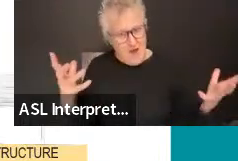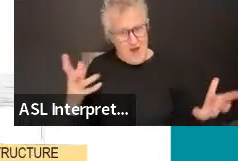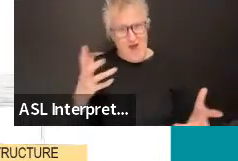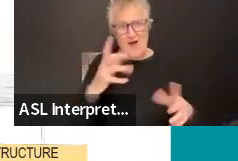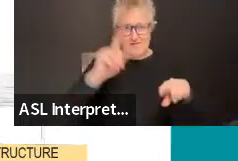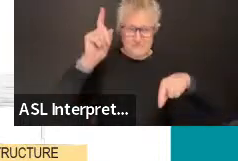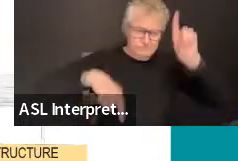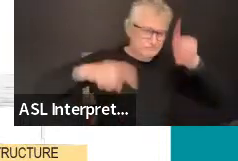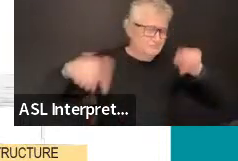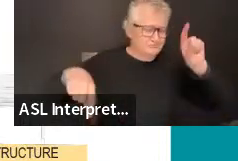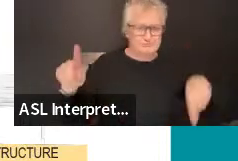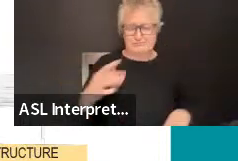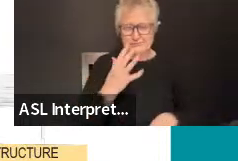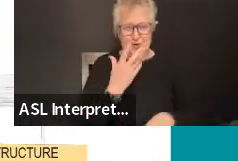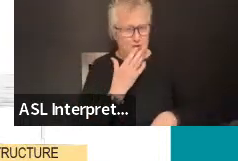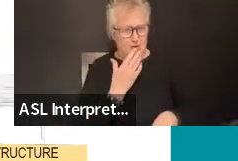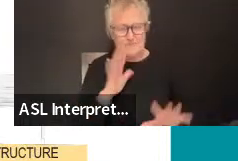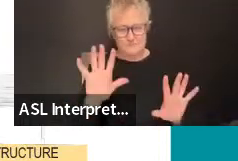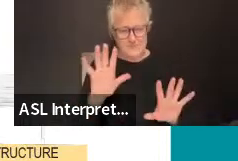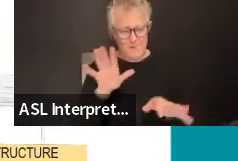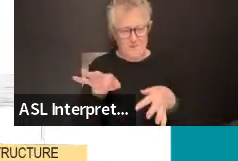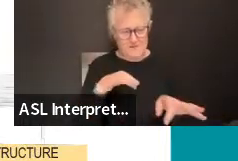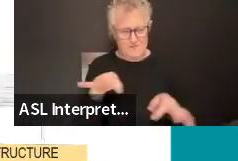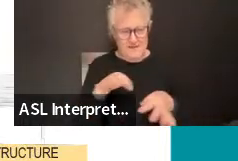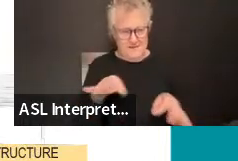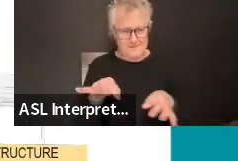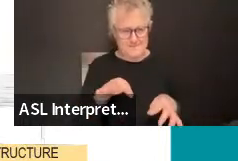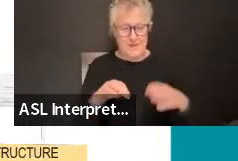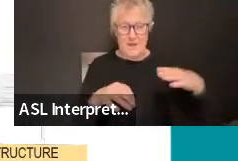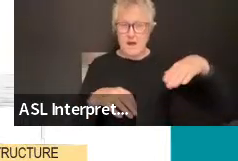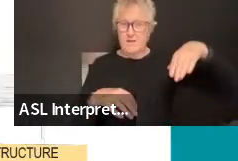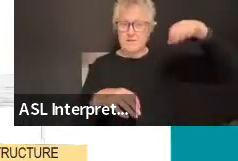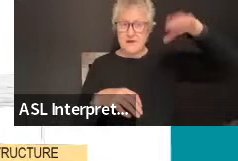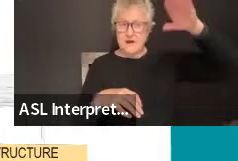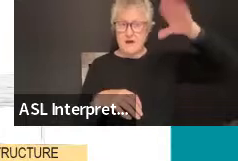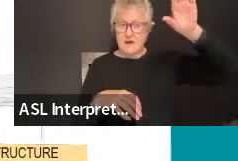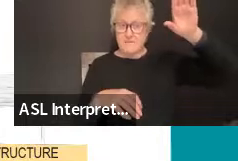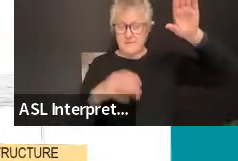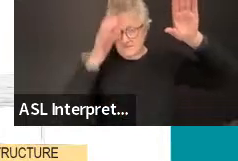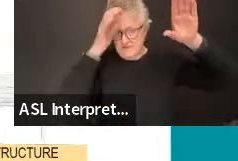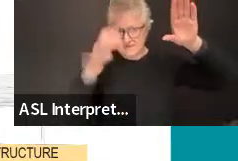of explain. On the top is concept A and B, and then the bottom is